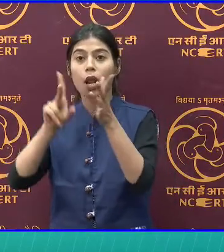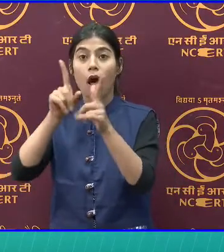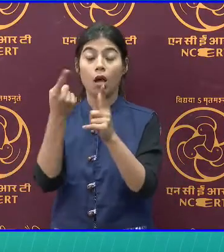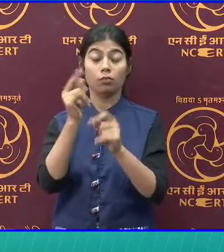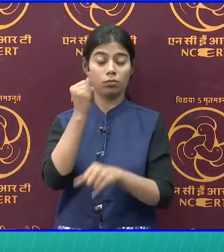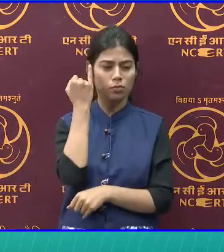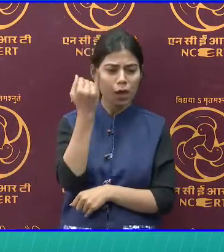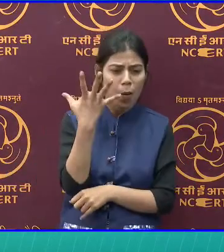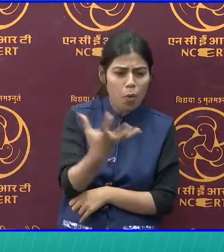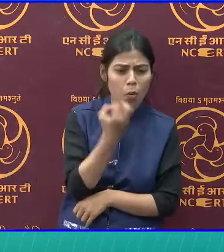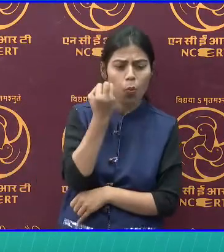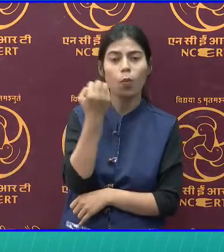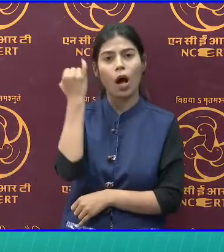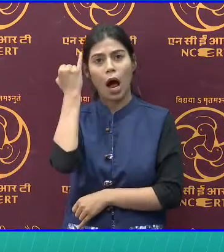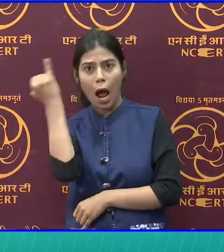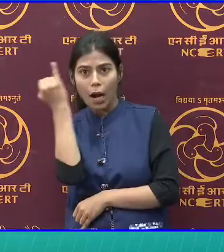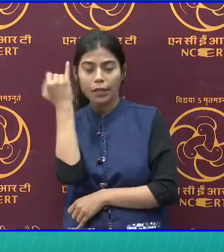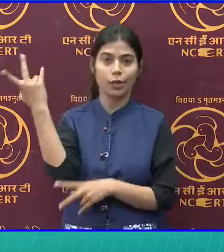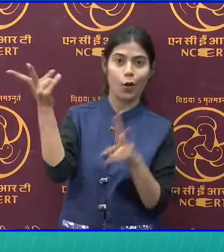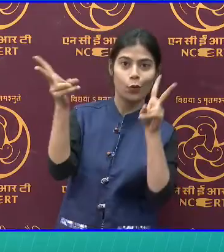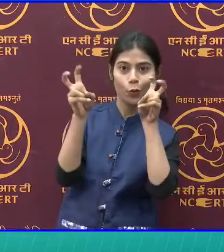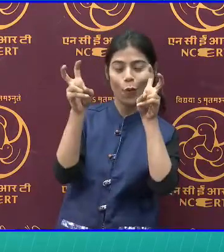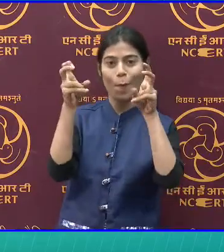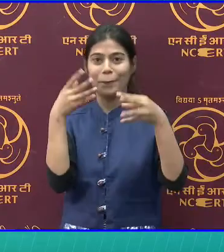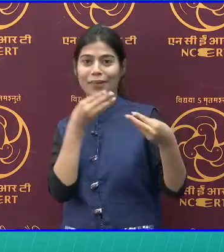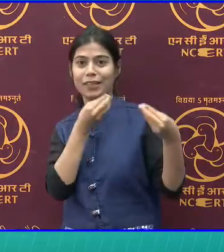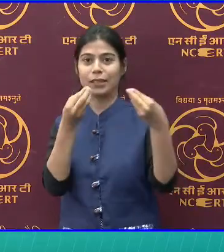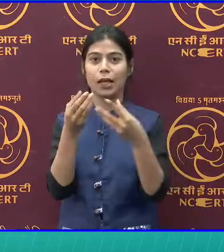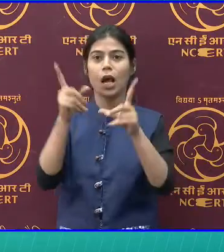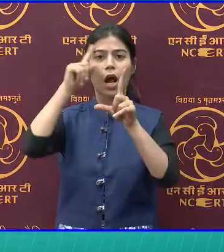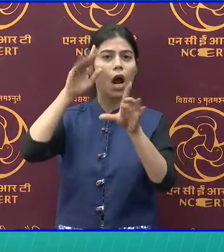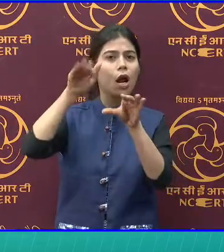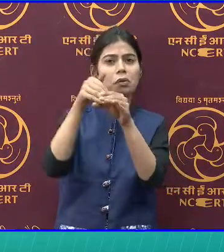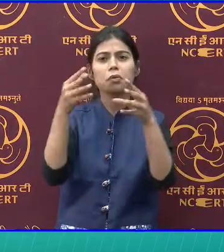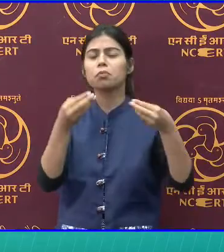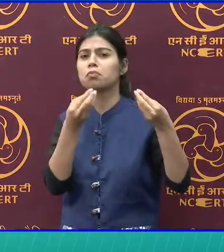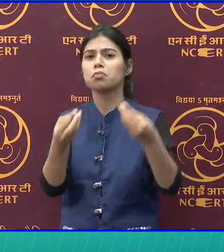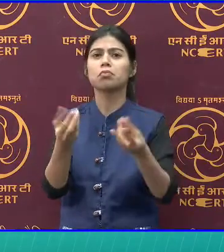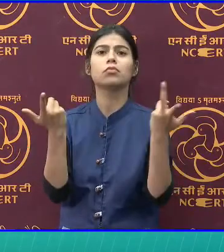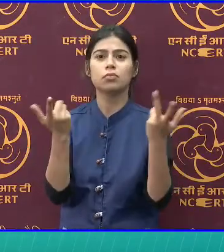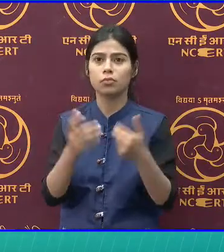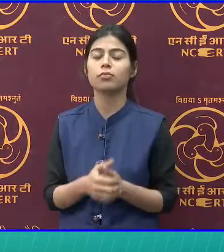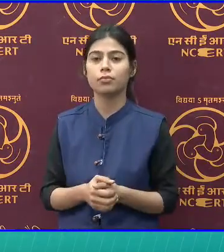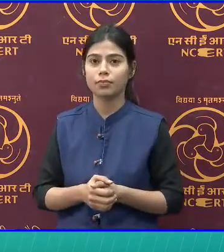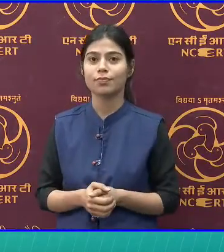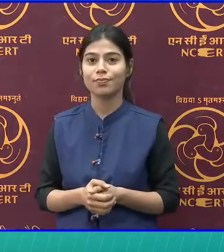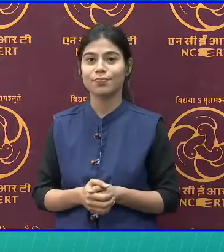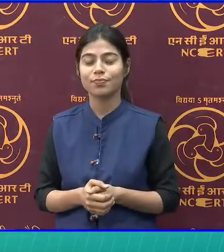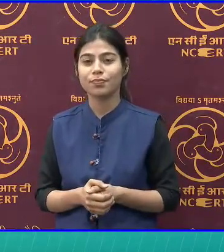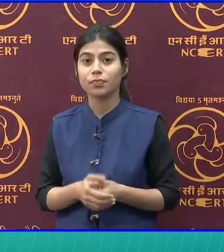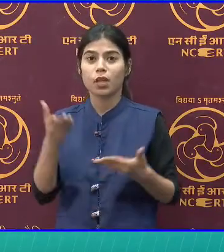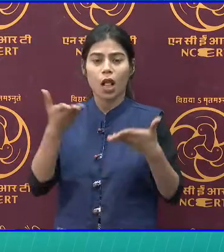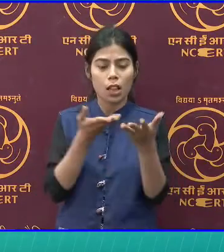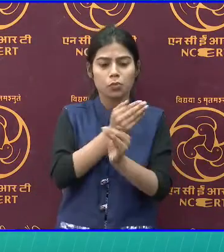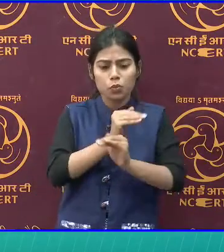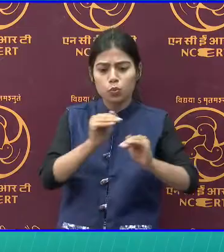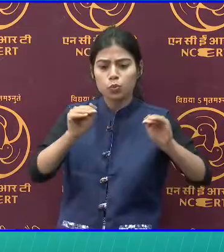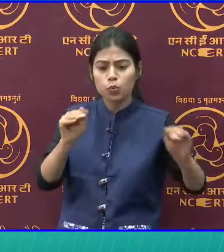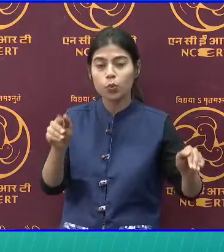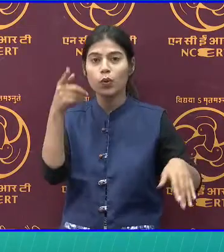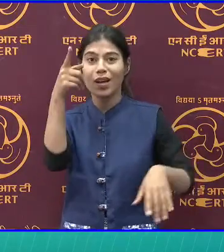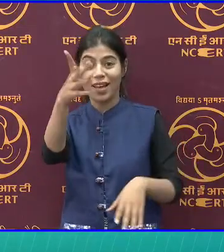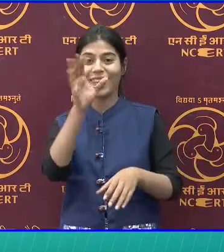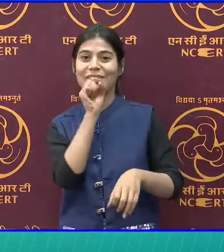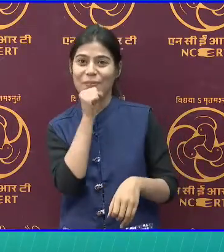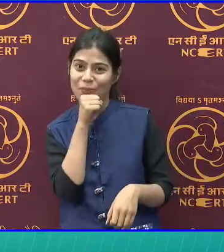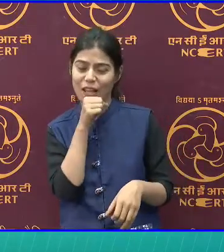important ideas, topics, content, event, and then present in the manner understandable to the children depending on their age group